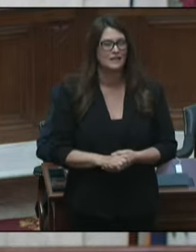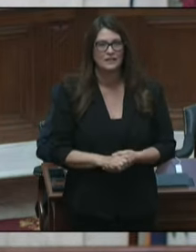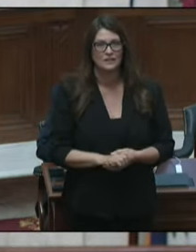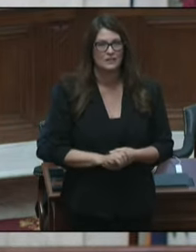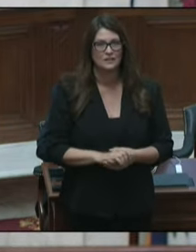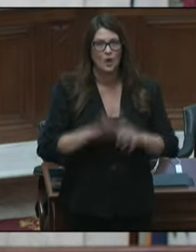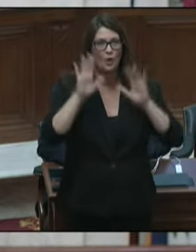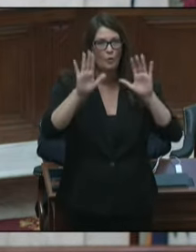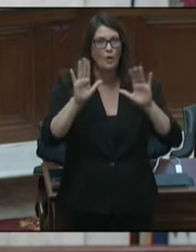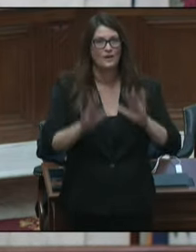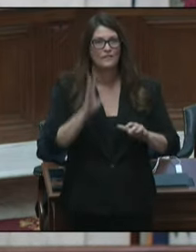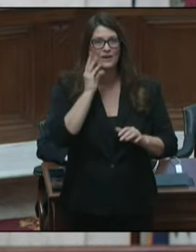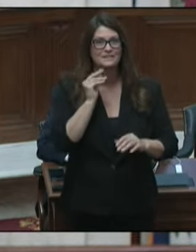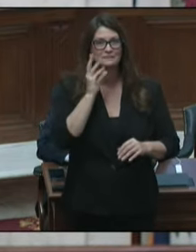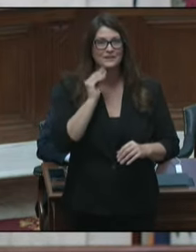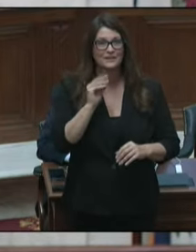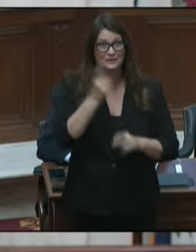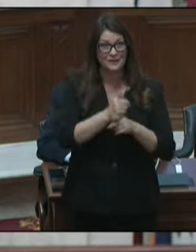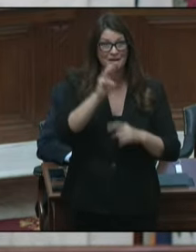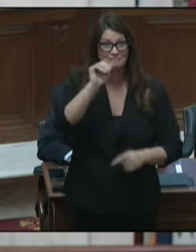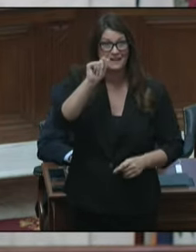Unbelievable experience, wasn't it, Matt?